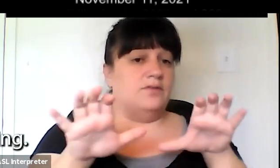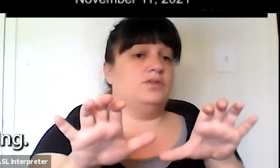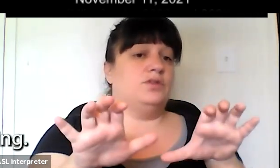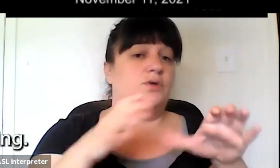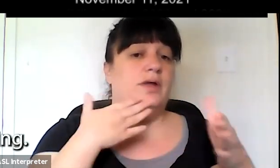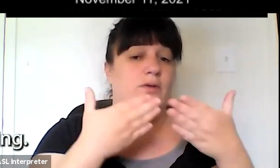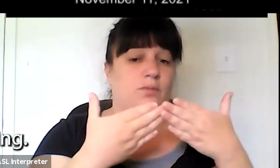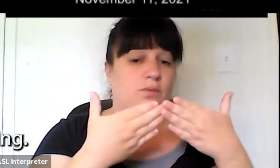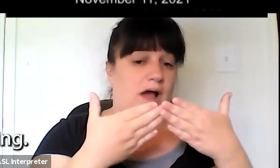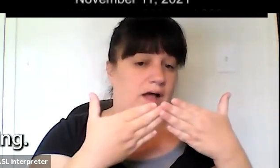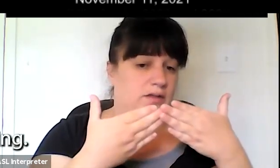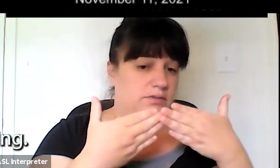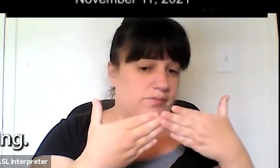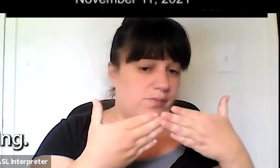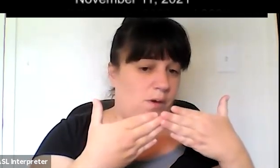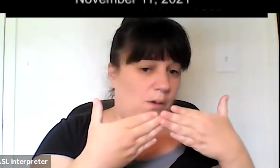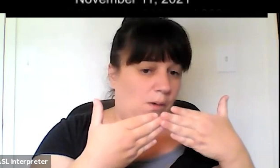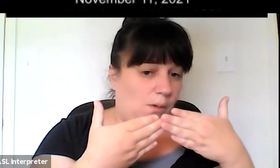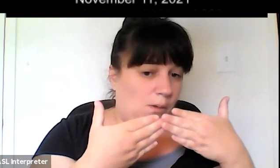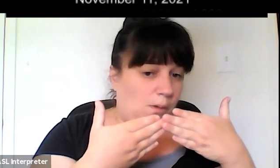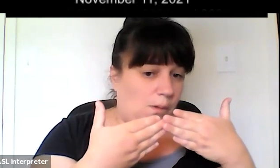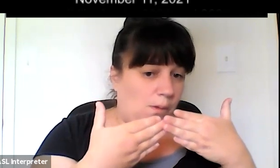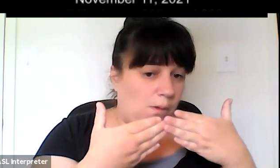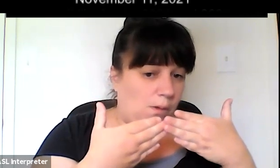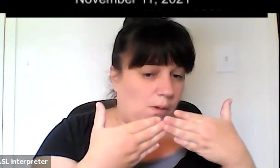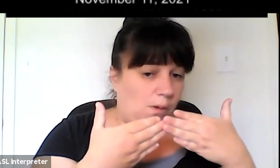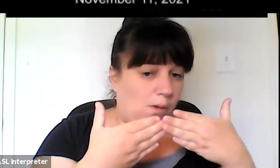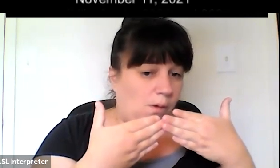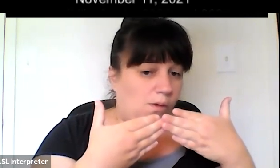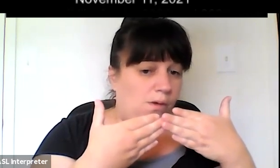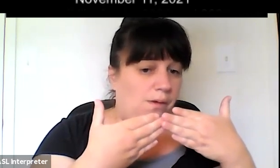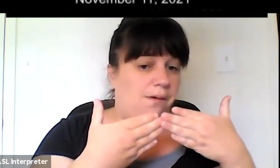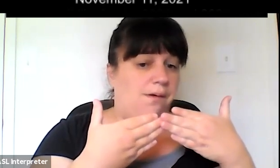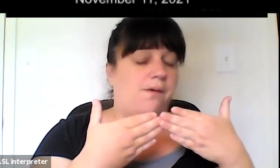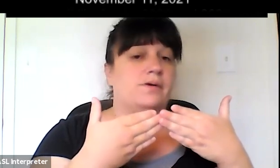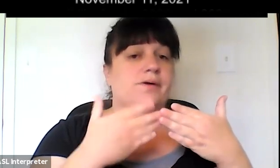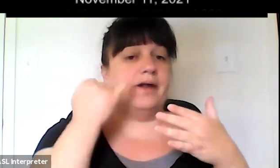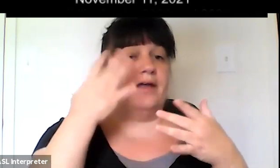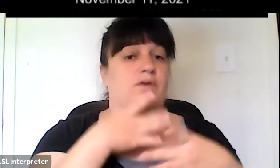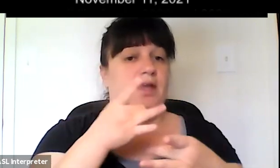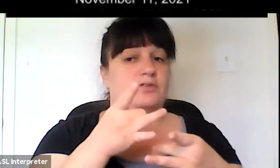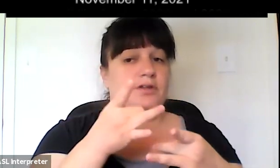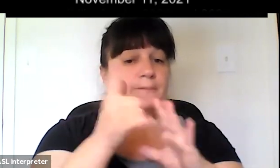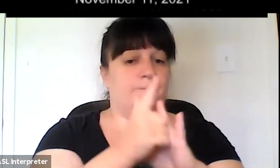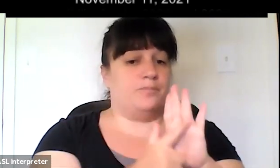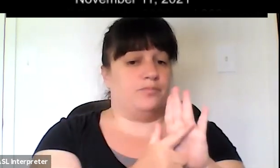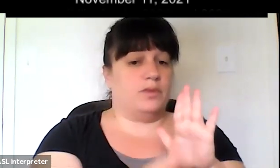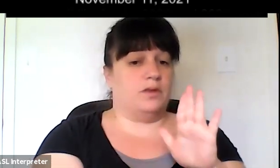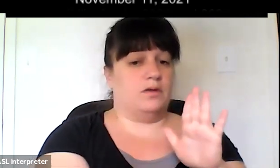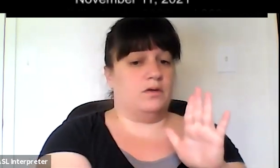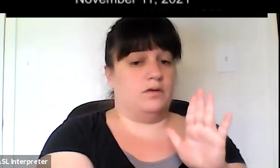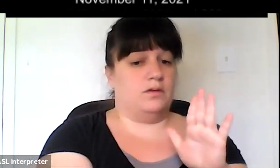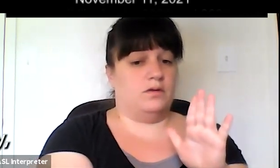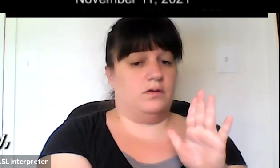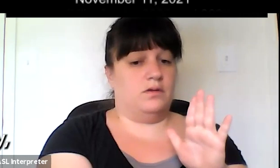very well to foster this kind of thinking. If you're interested in law, there is